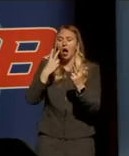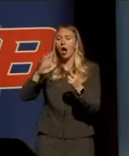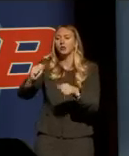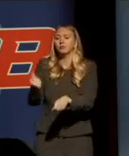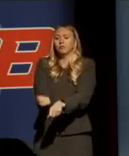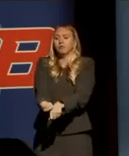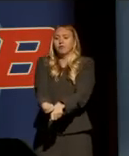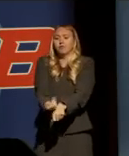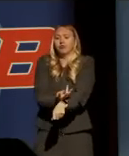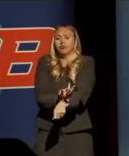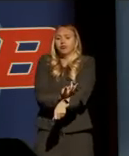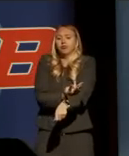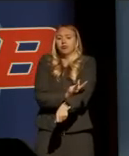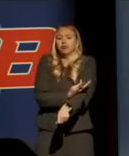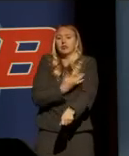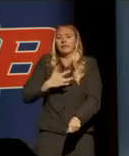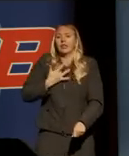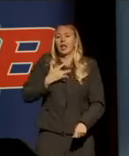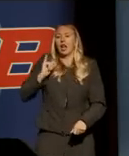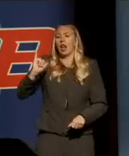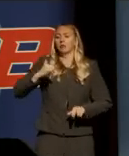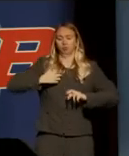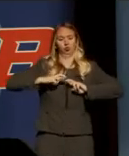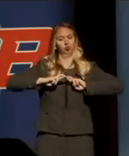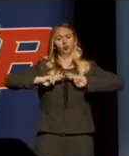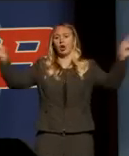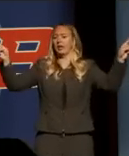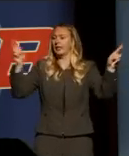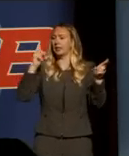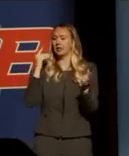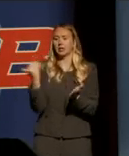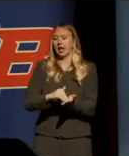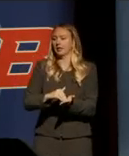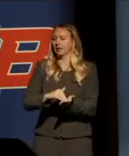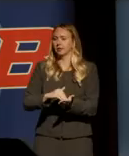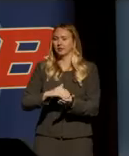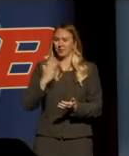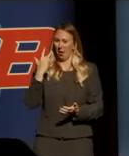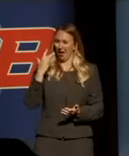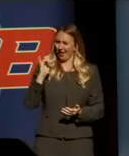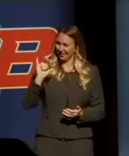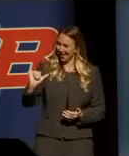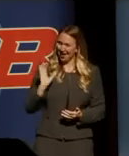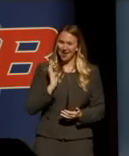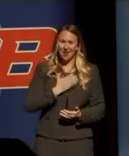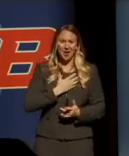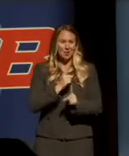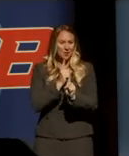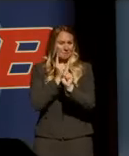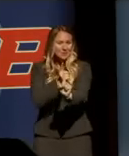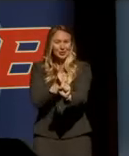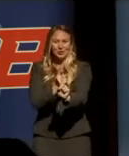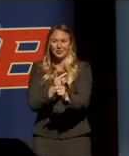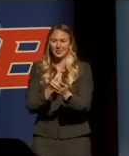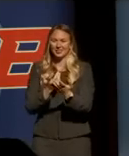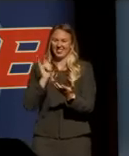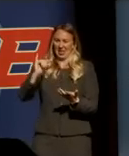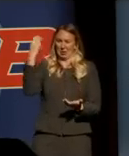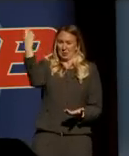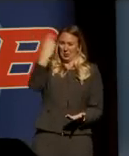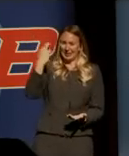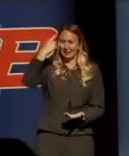completely renewed because that is our mission. That is what we are here